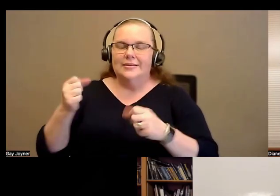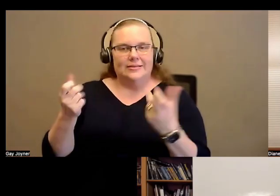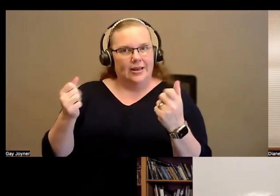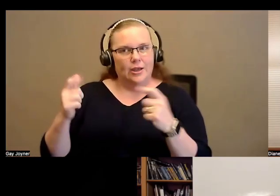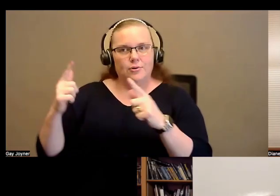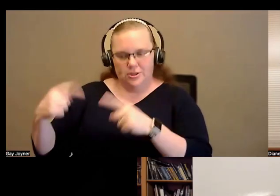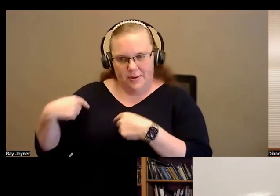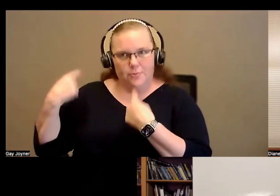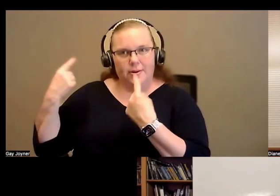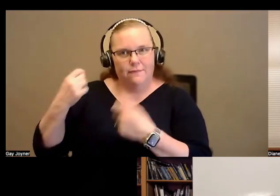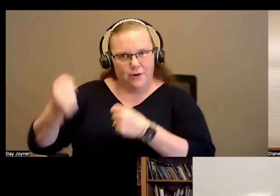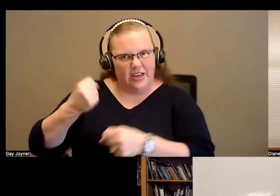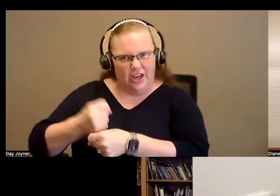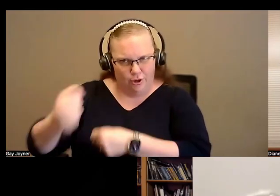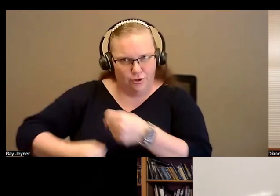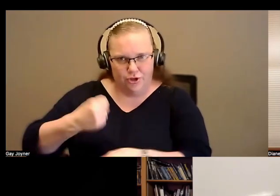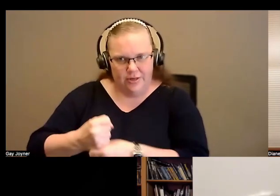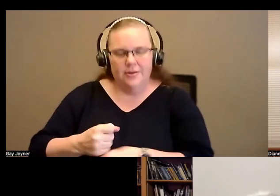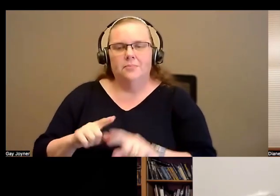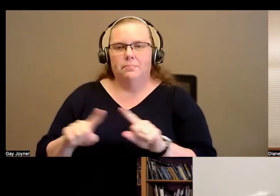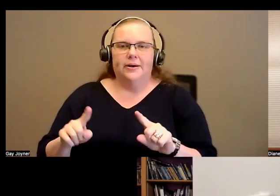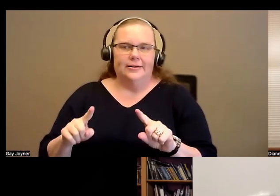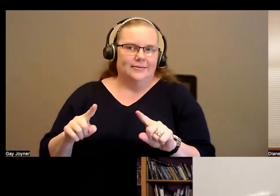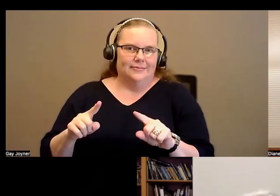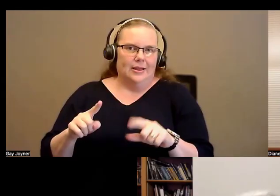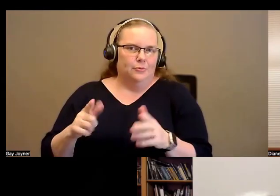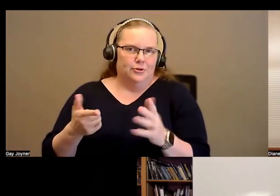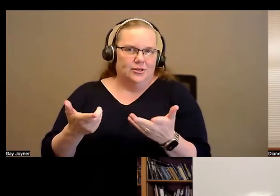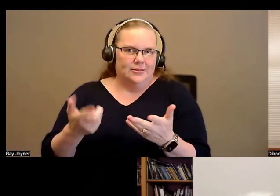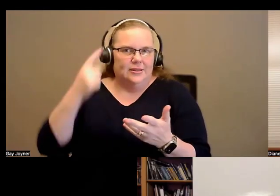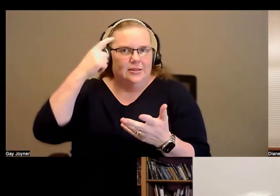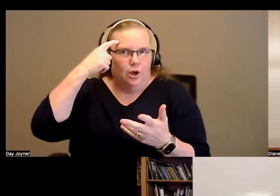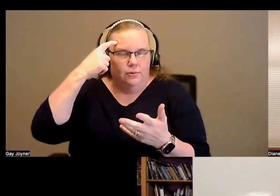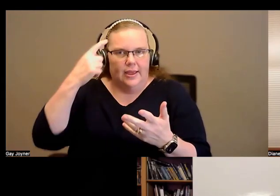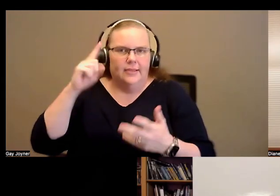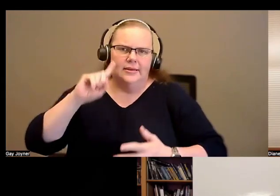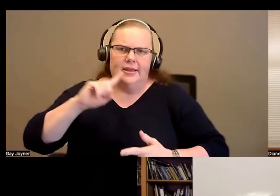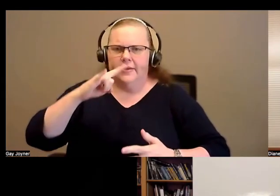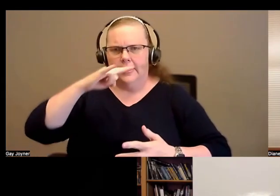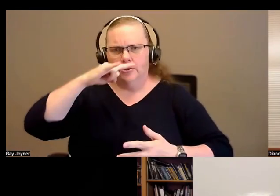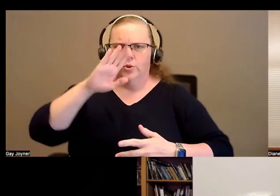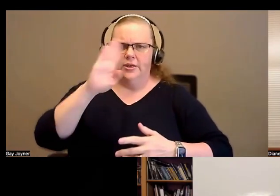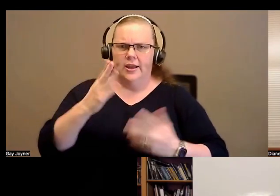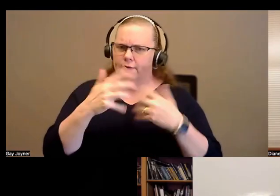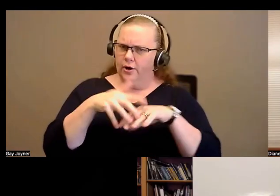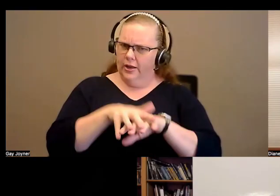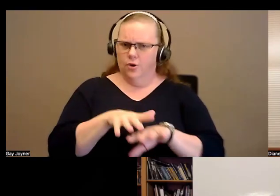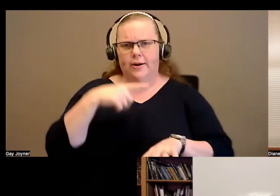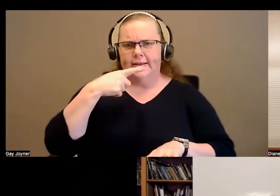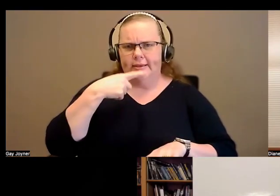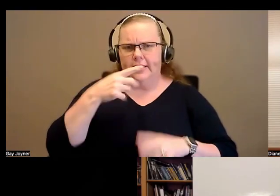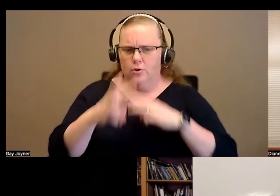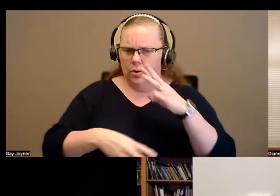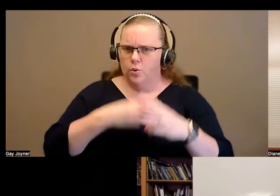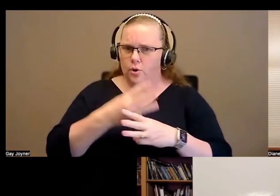yes, sign language has been around for years, but they just thought that the deaf kids would never